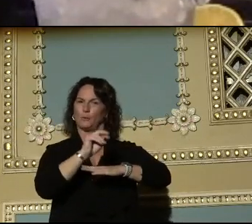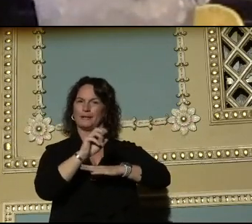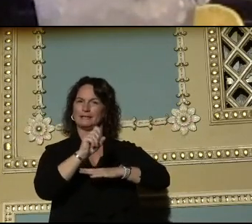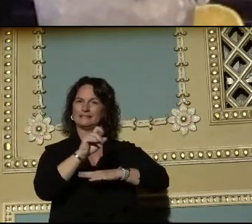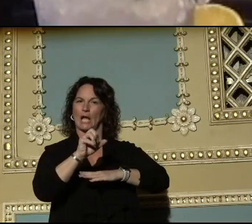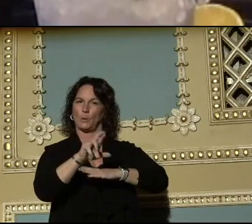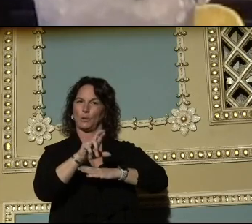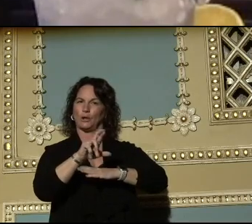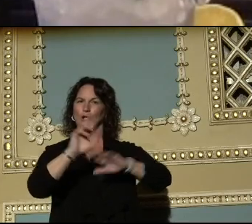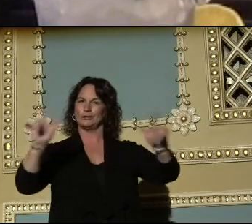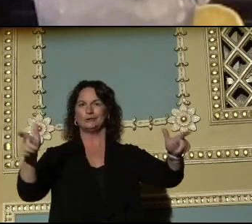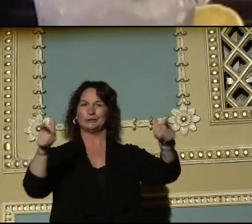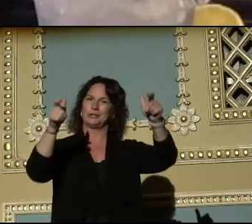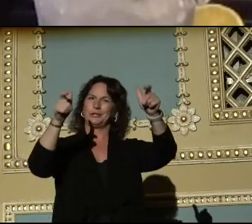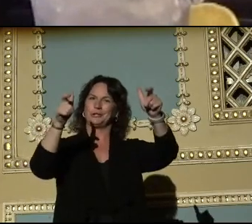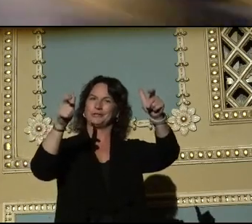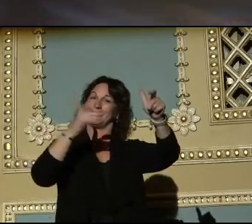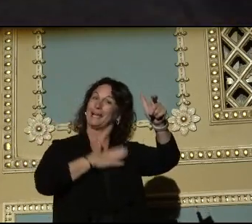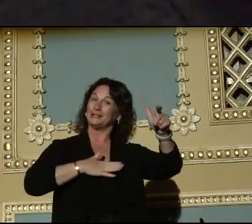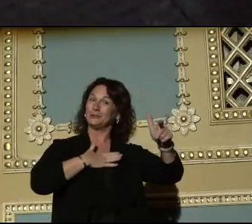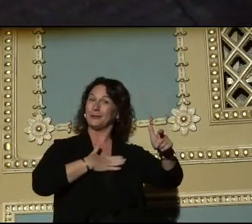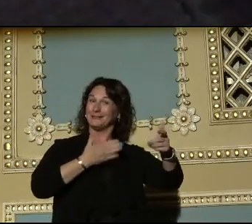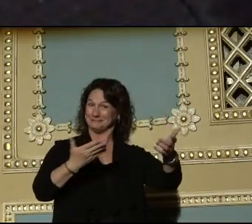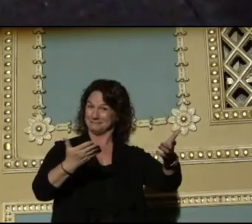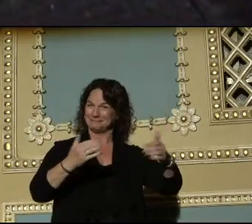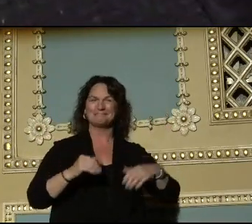Cheers. Enjoy.